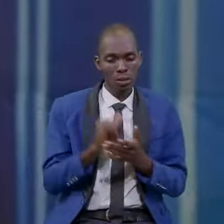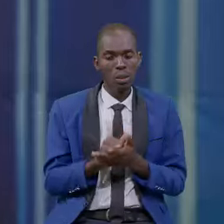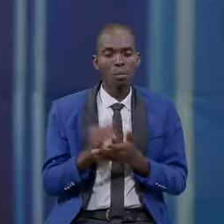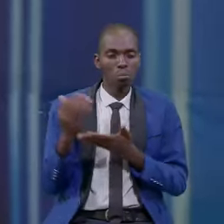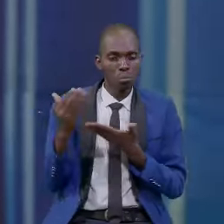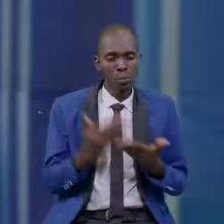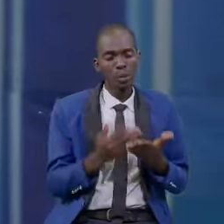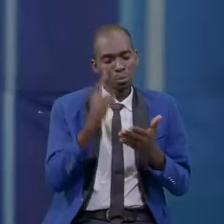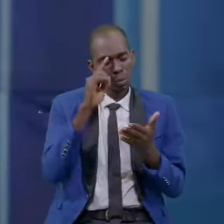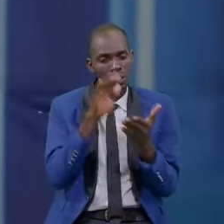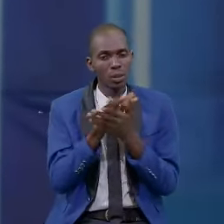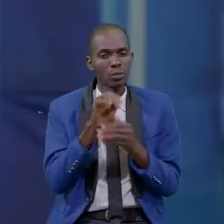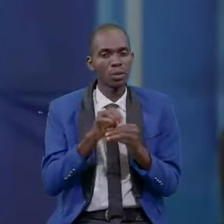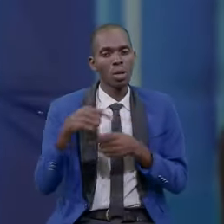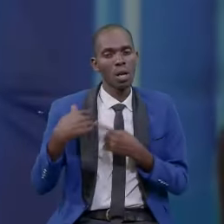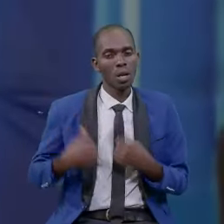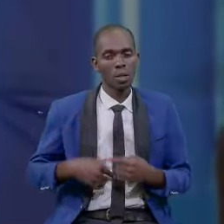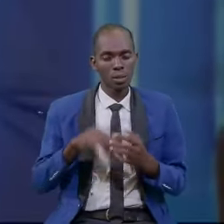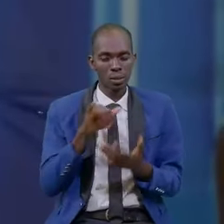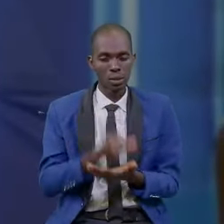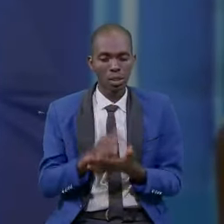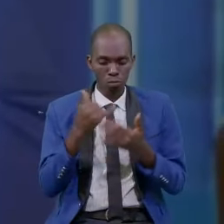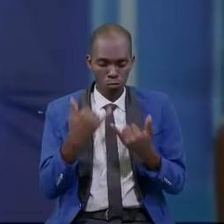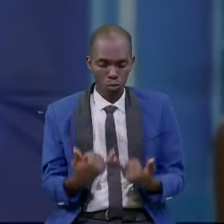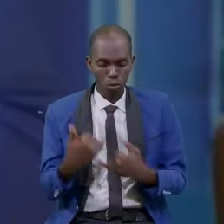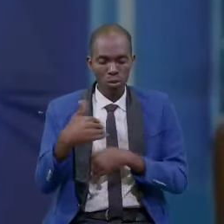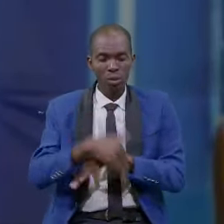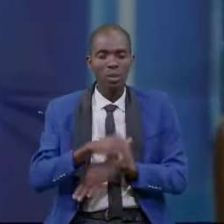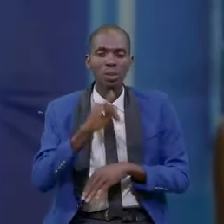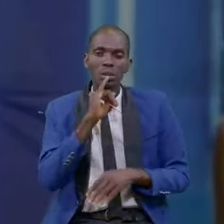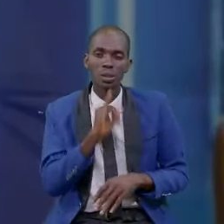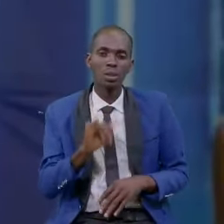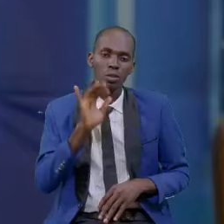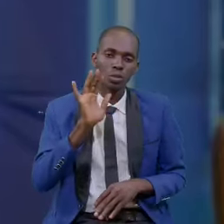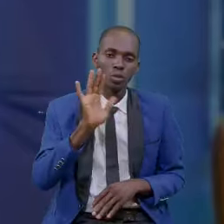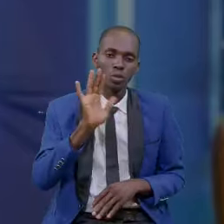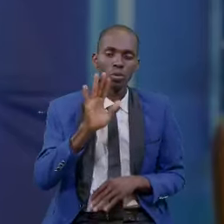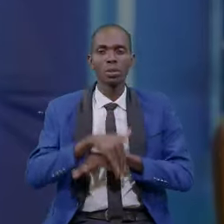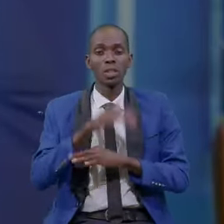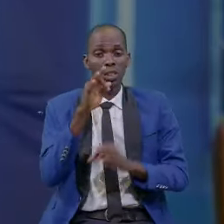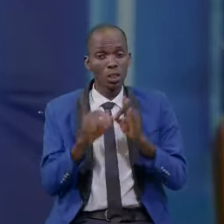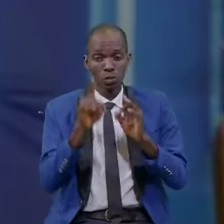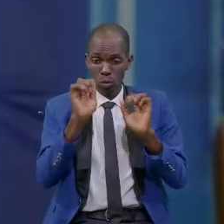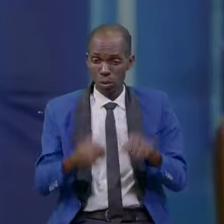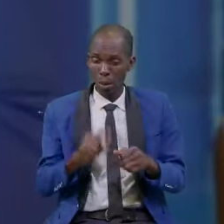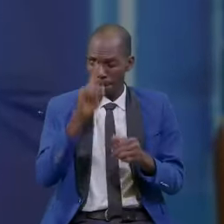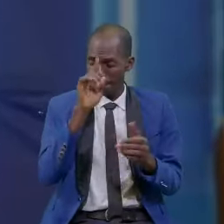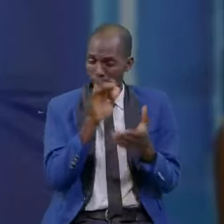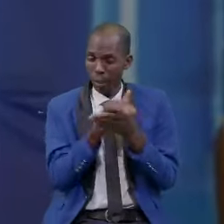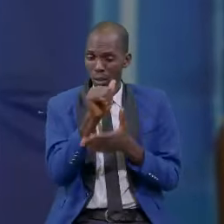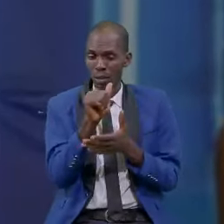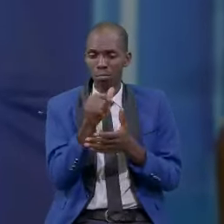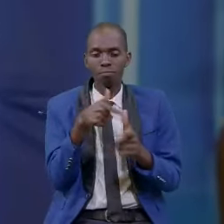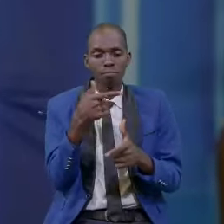is my night. If you can only believe that, tonight a miracle